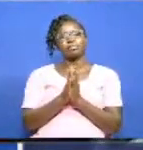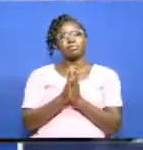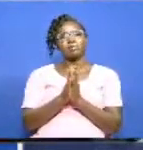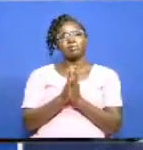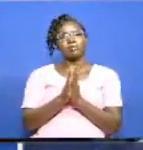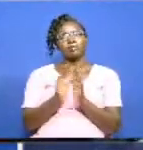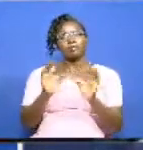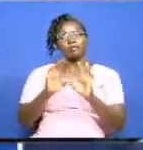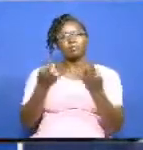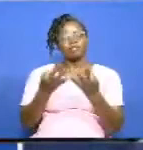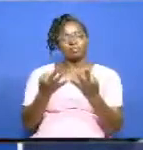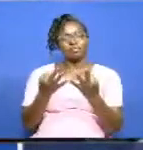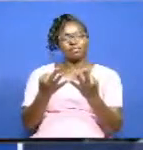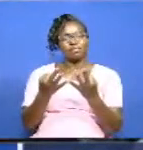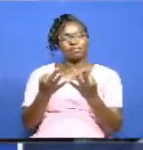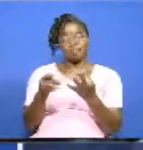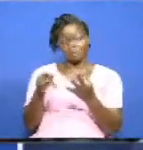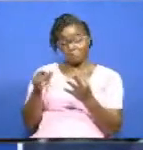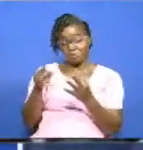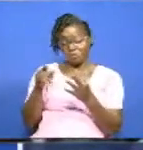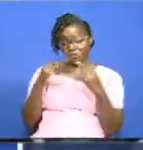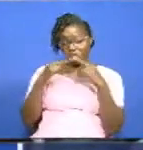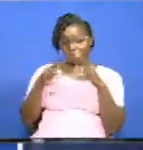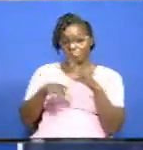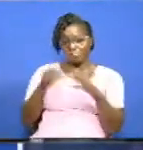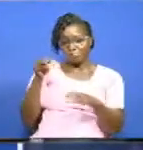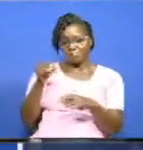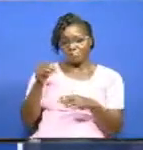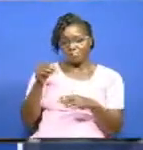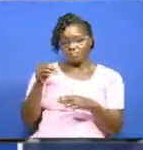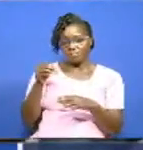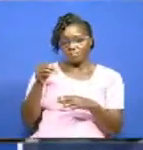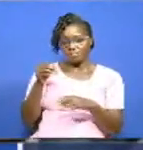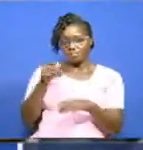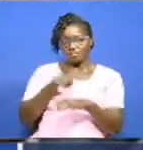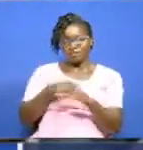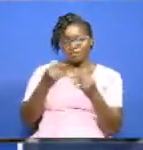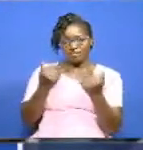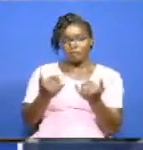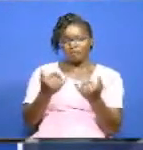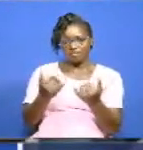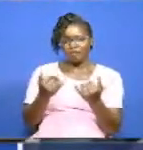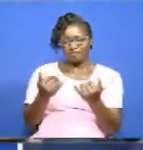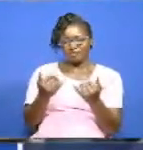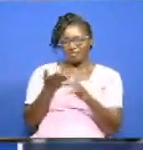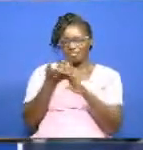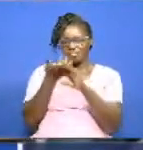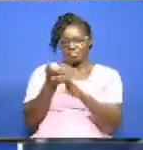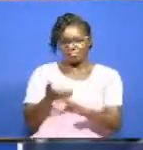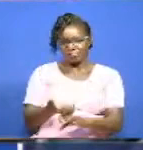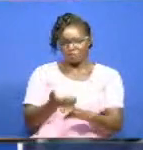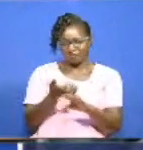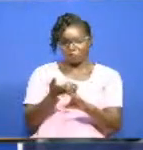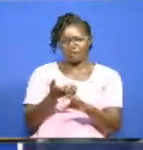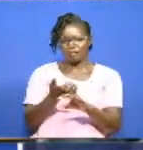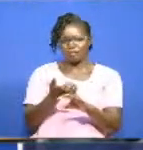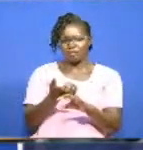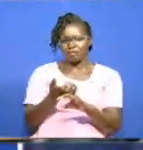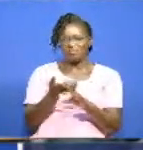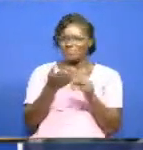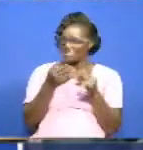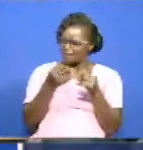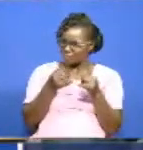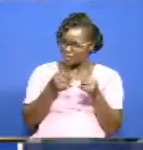We pray that the family finds peace during this trying moment. It has been trying